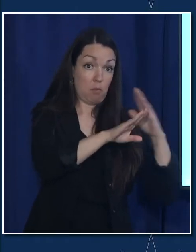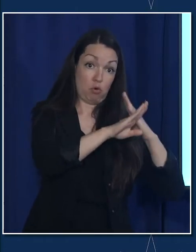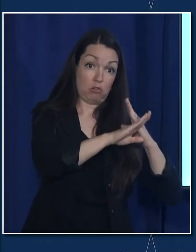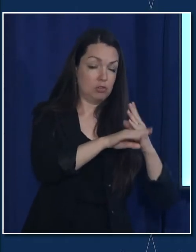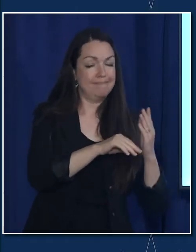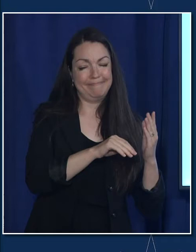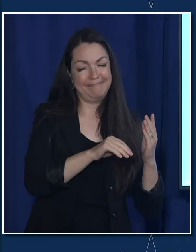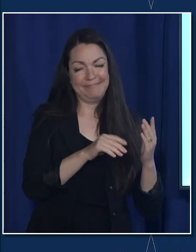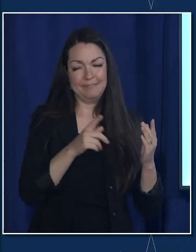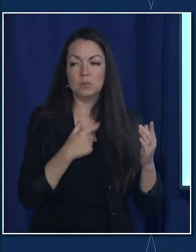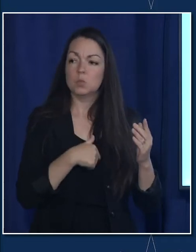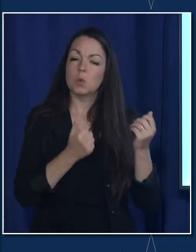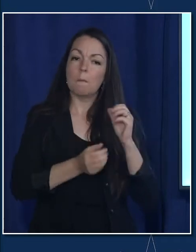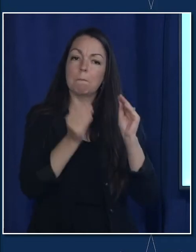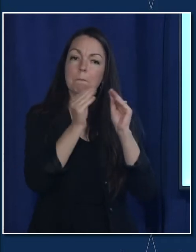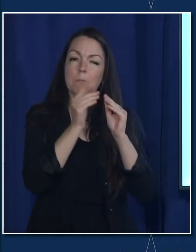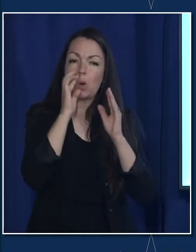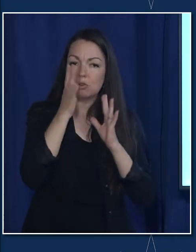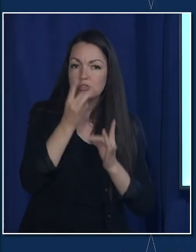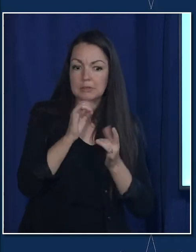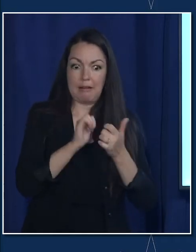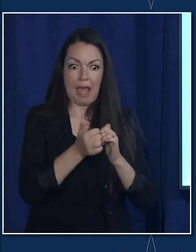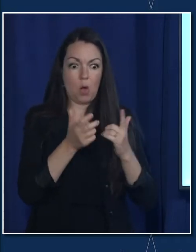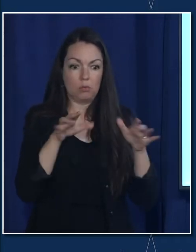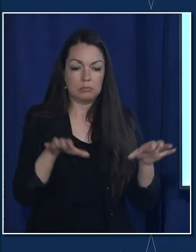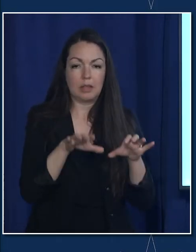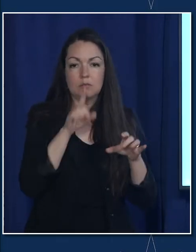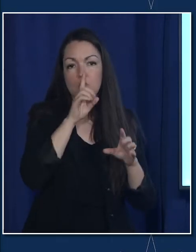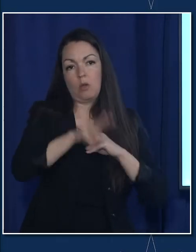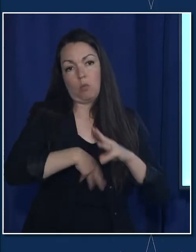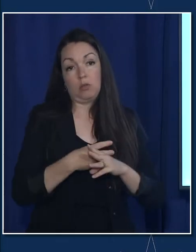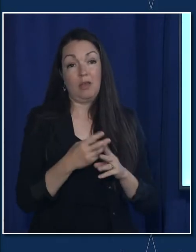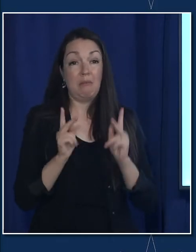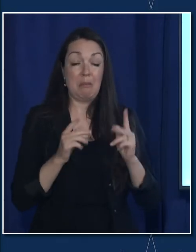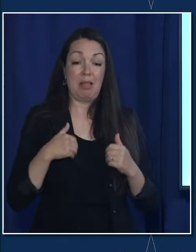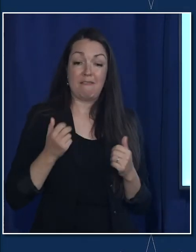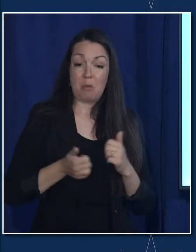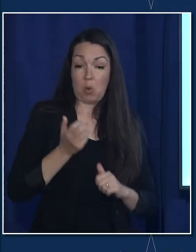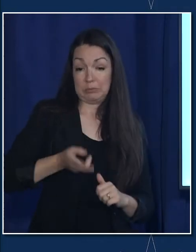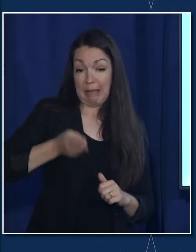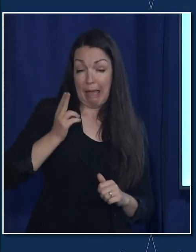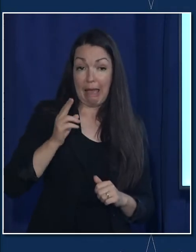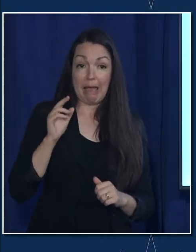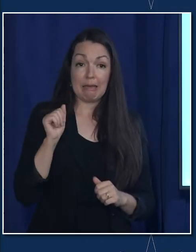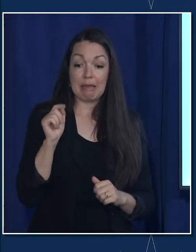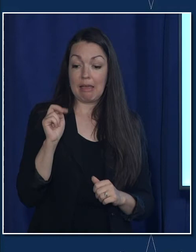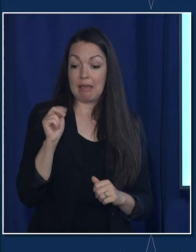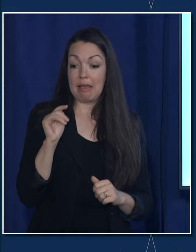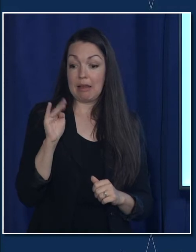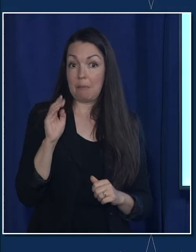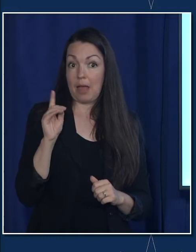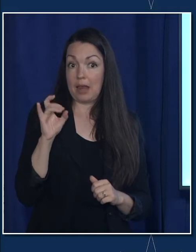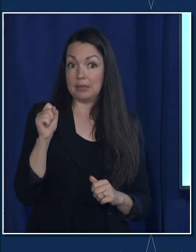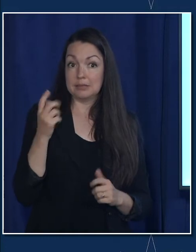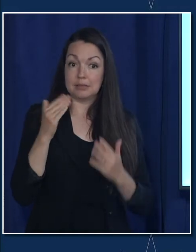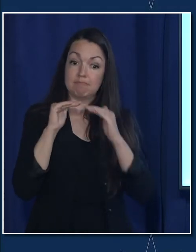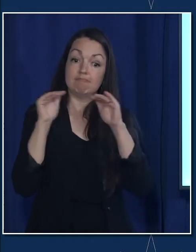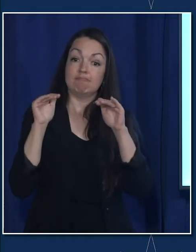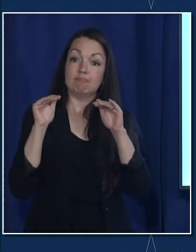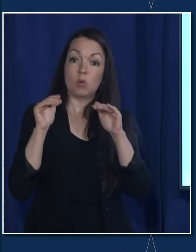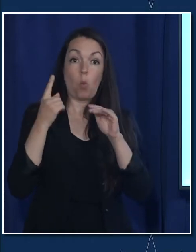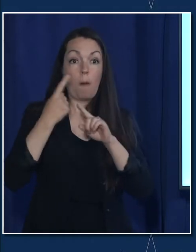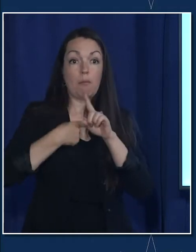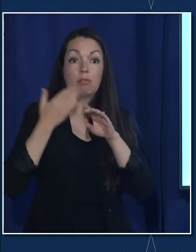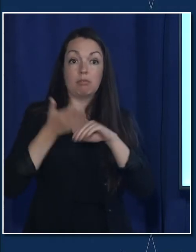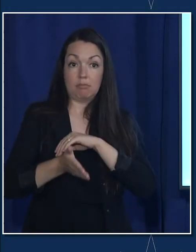vaccine performs in the real world. And we know that people actually have the highest antibody level about a month after they're vaccinated. Their antibody levels then